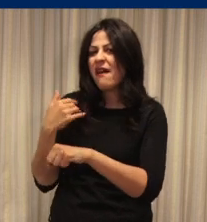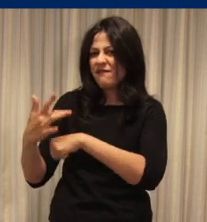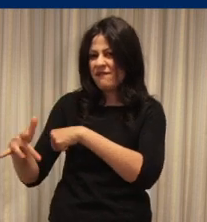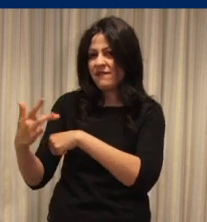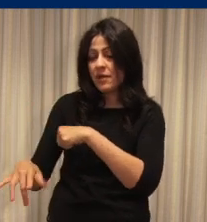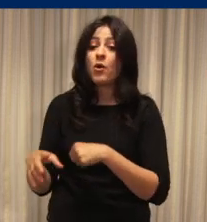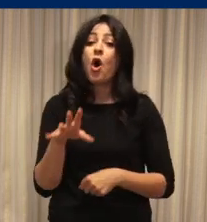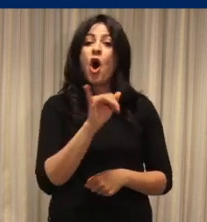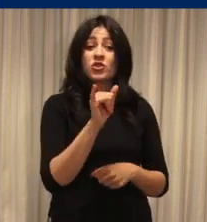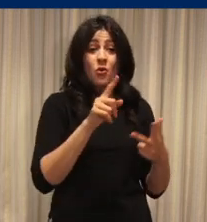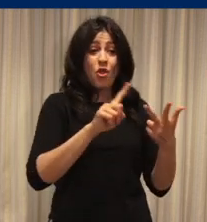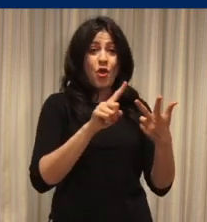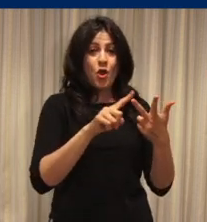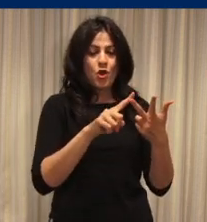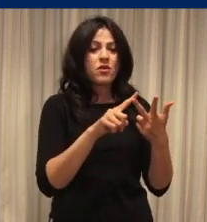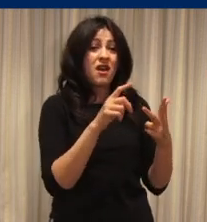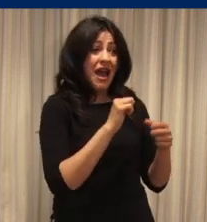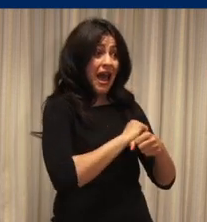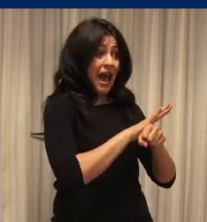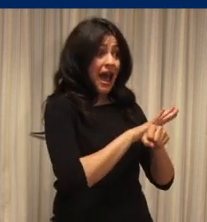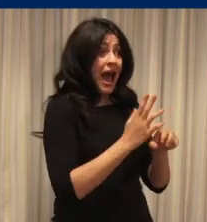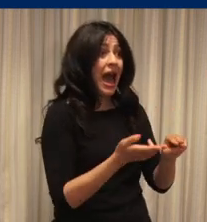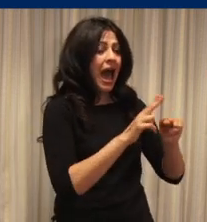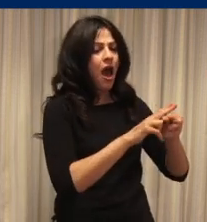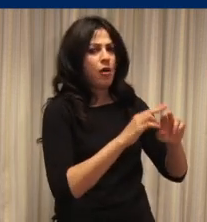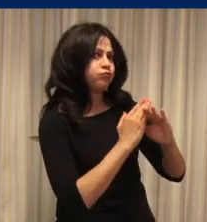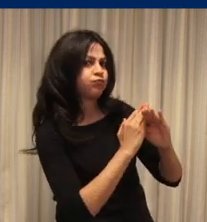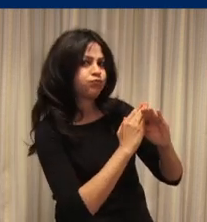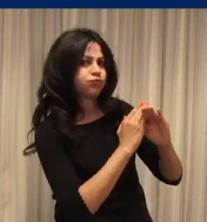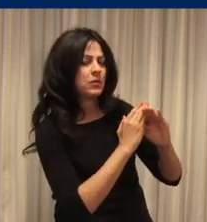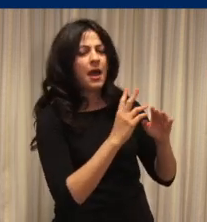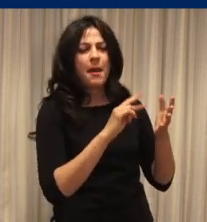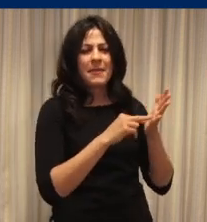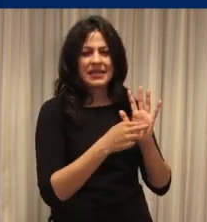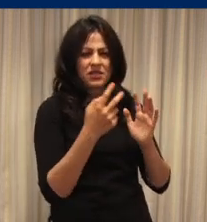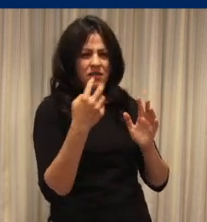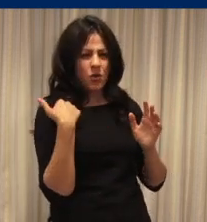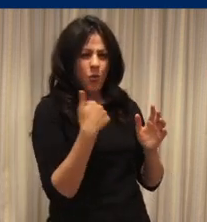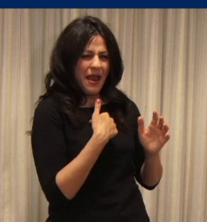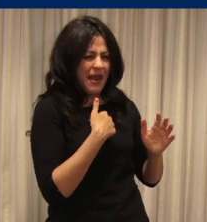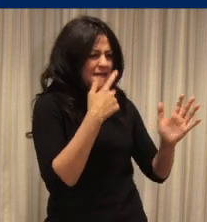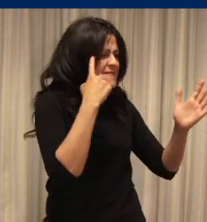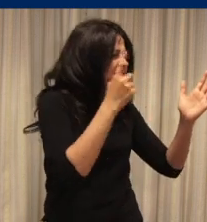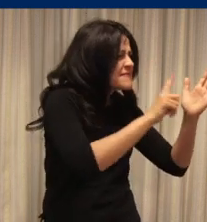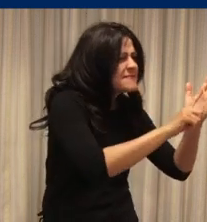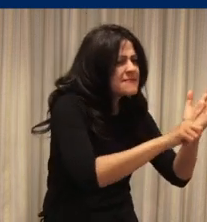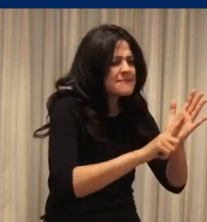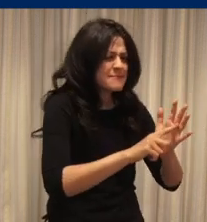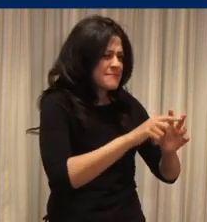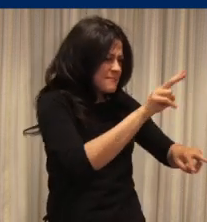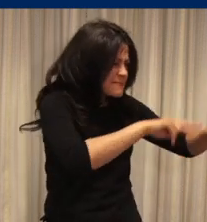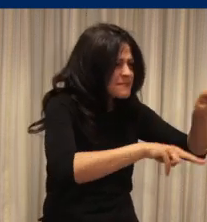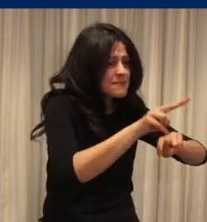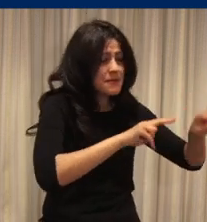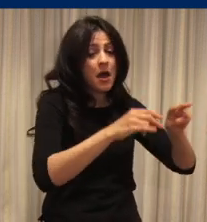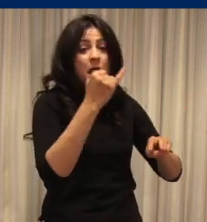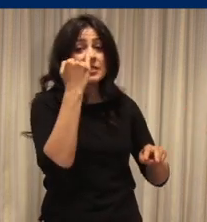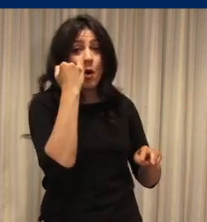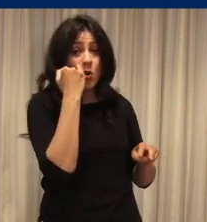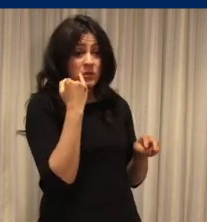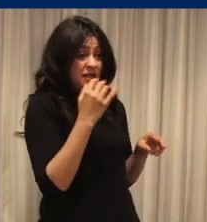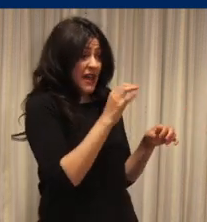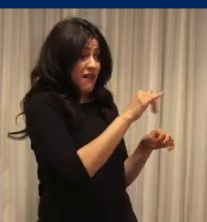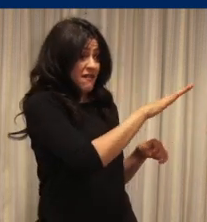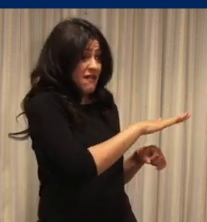that resurgence, to immediately identify, detect, and contain and isolate if there is a